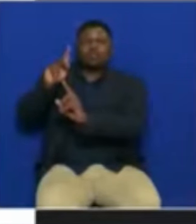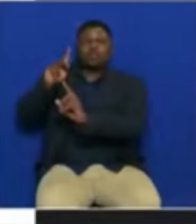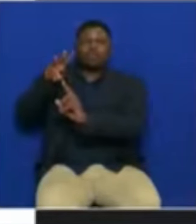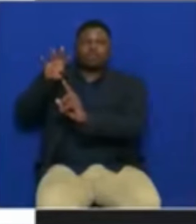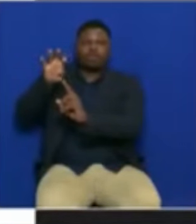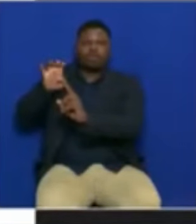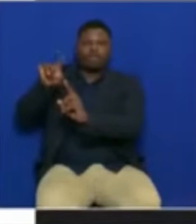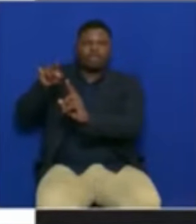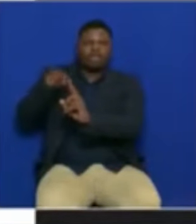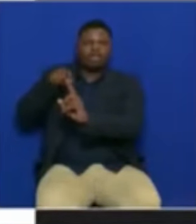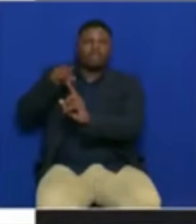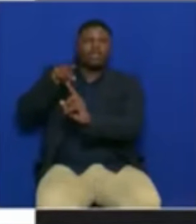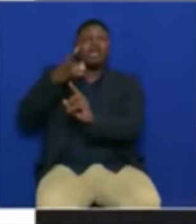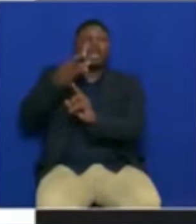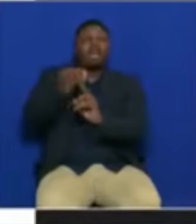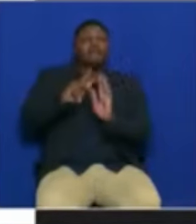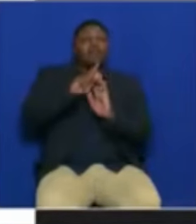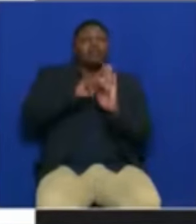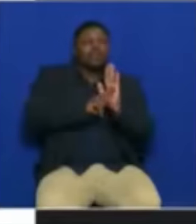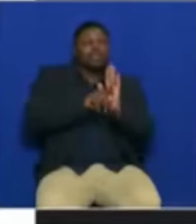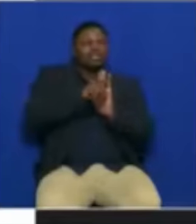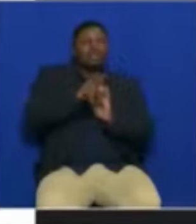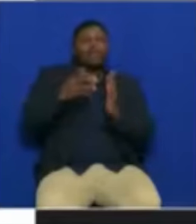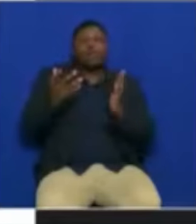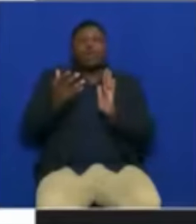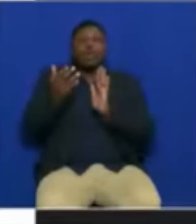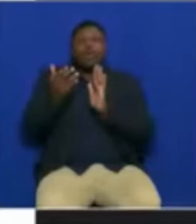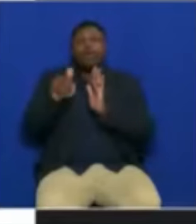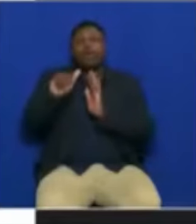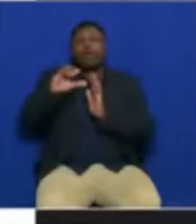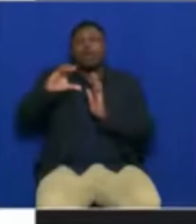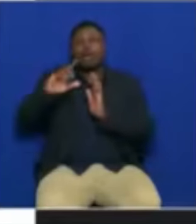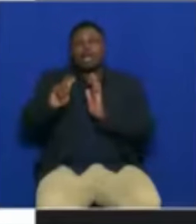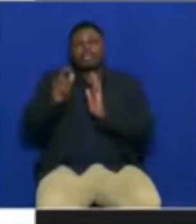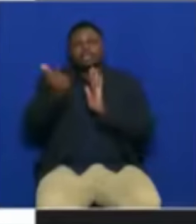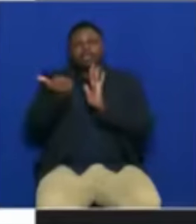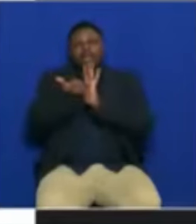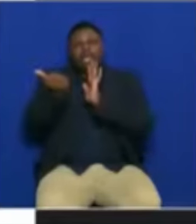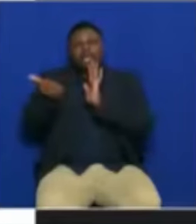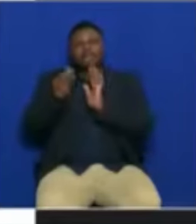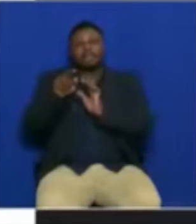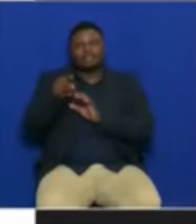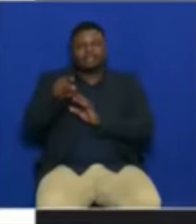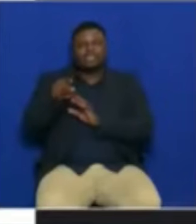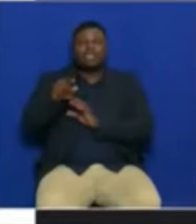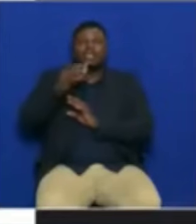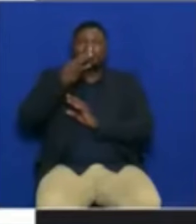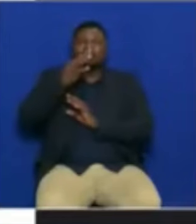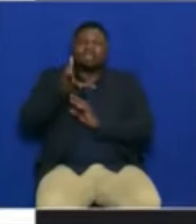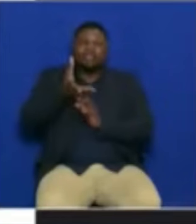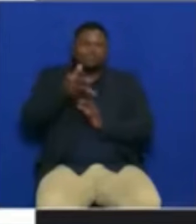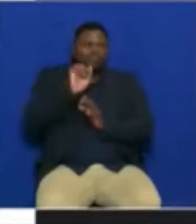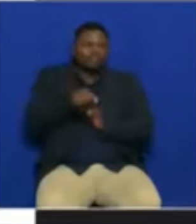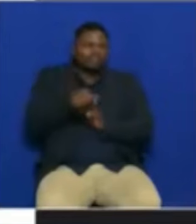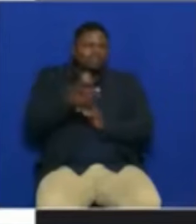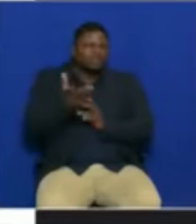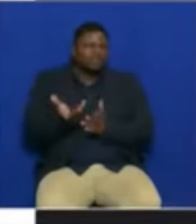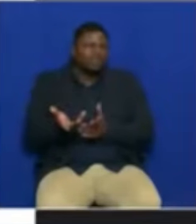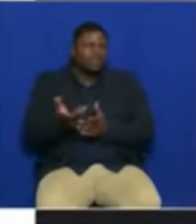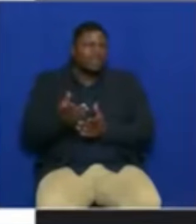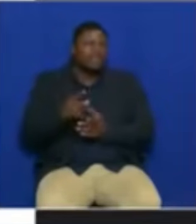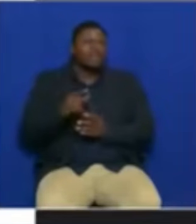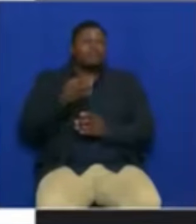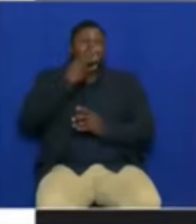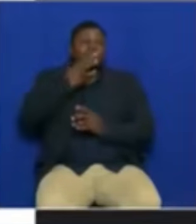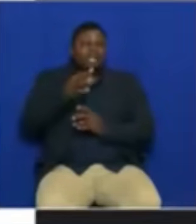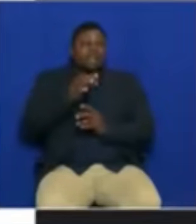some form of prescript that so prescribes? That for a civilian, the vetting must happen